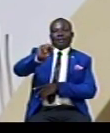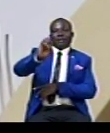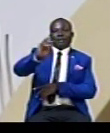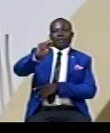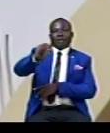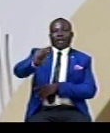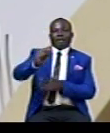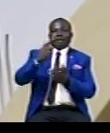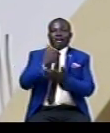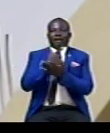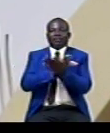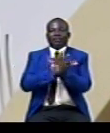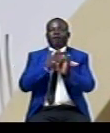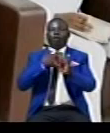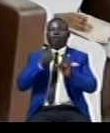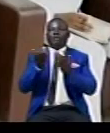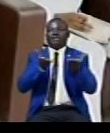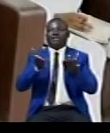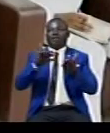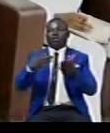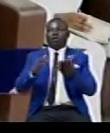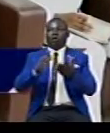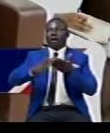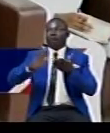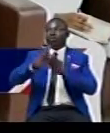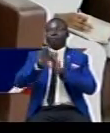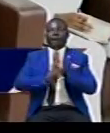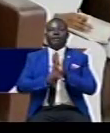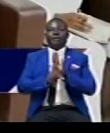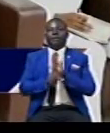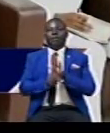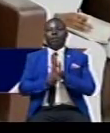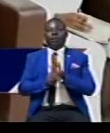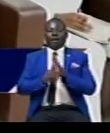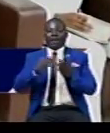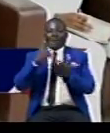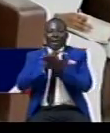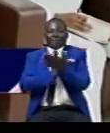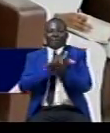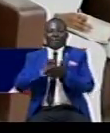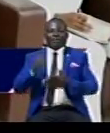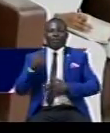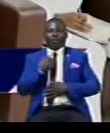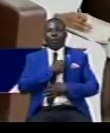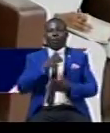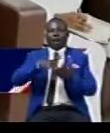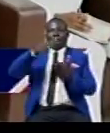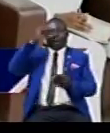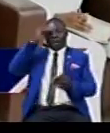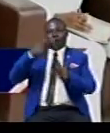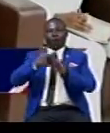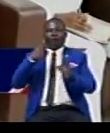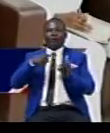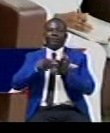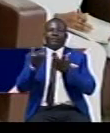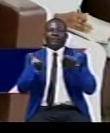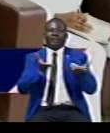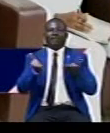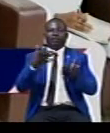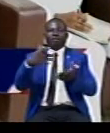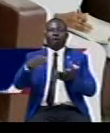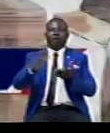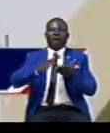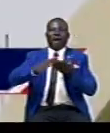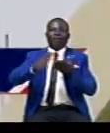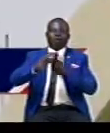of atonement. Pertinent lesson we learn from the service of